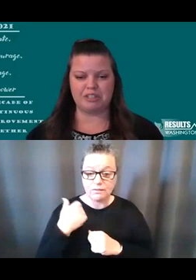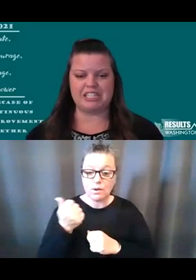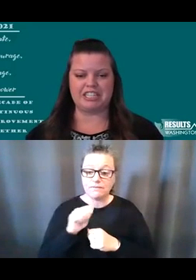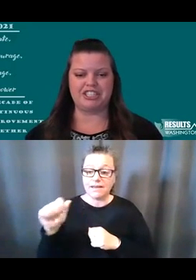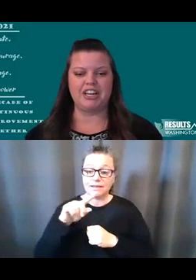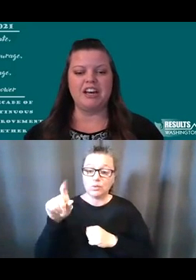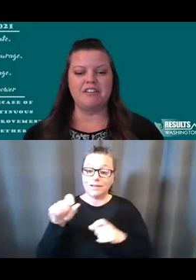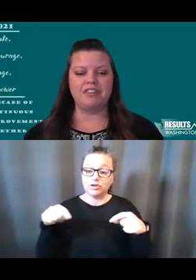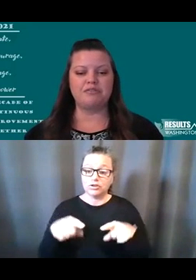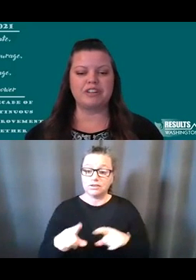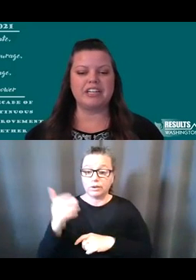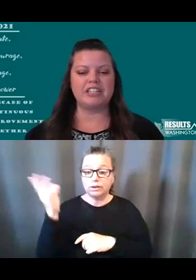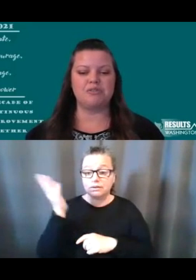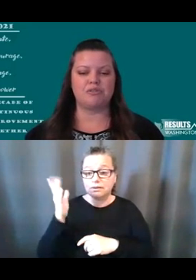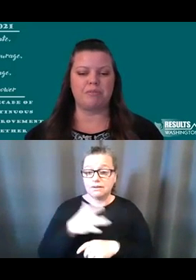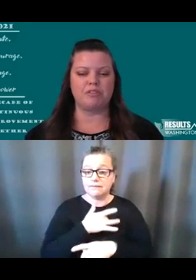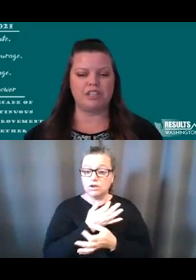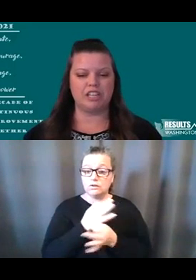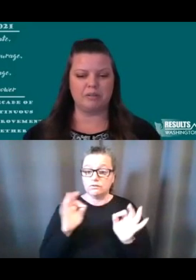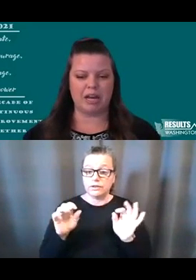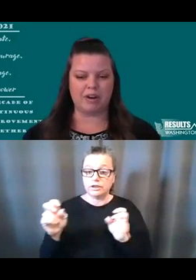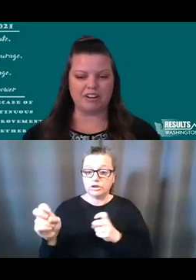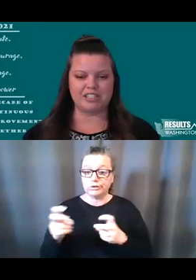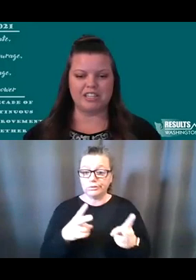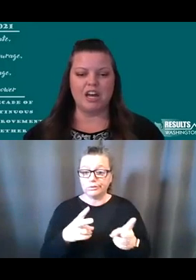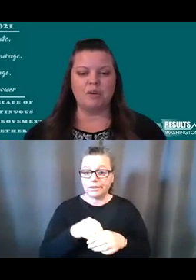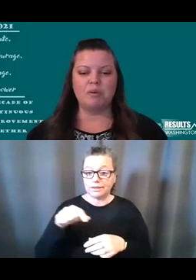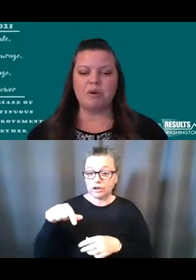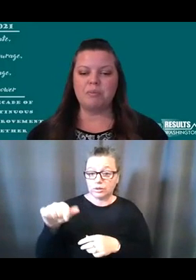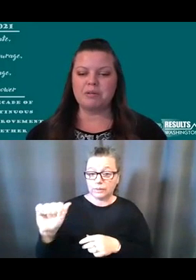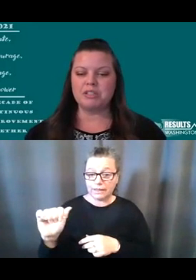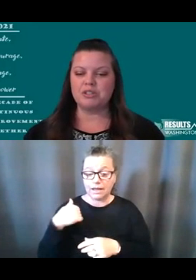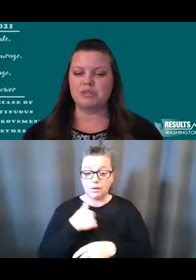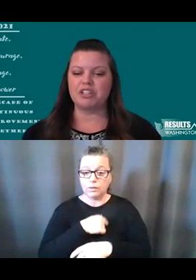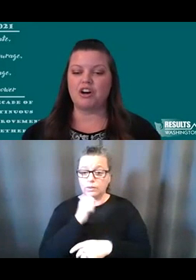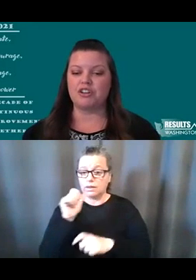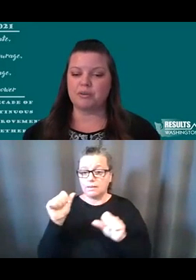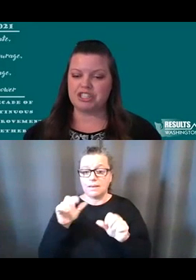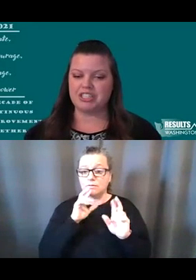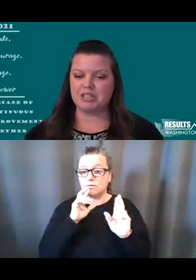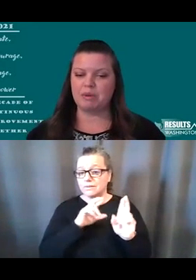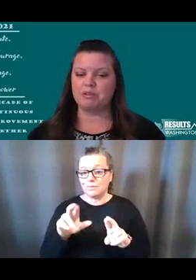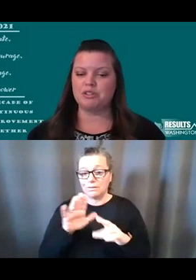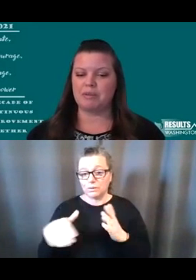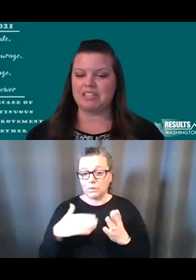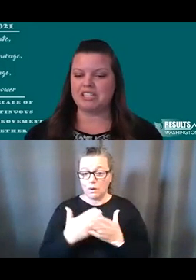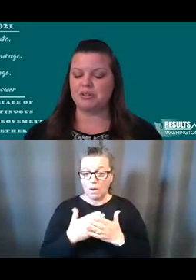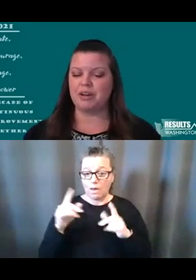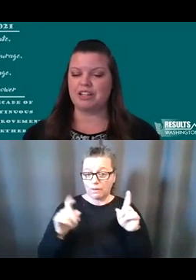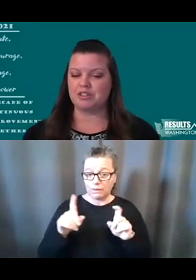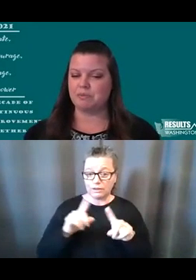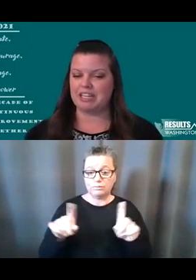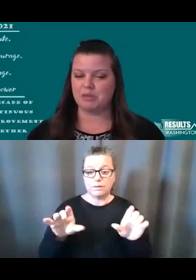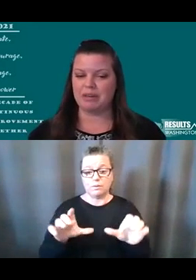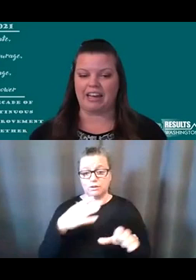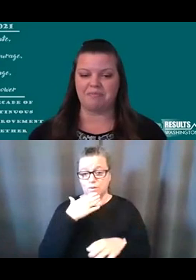the presentation, feel free to drop those in the Q&A box. We won't be able to respond to all the questions, but we will do our best to